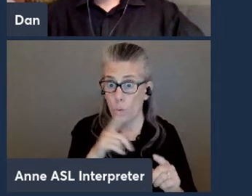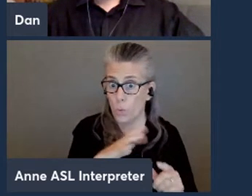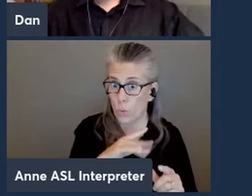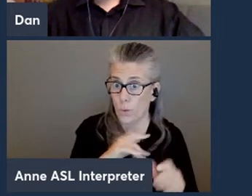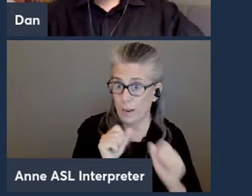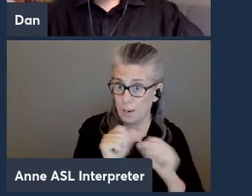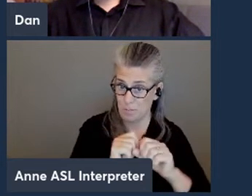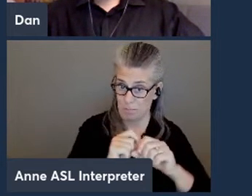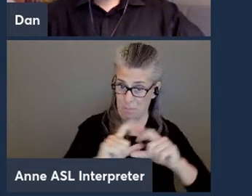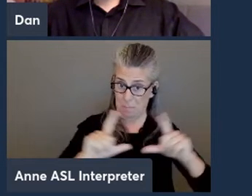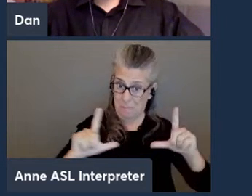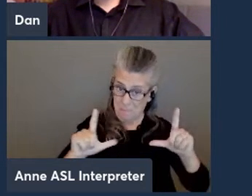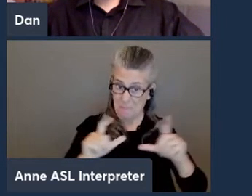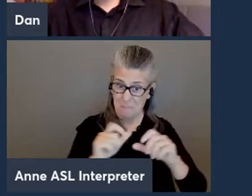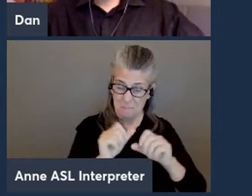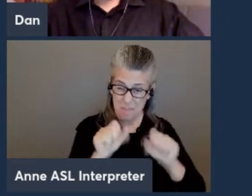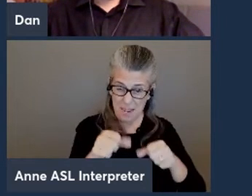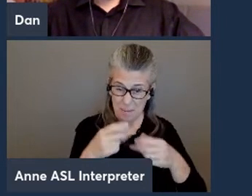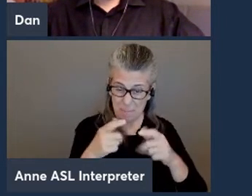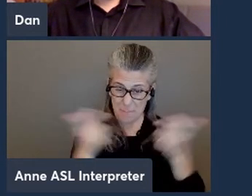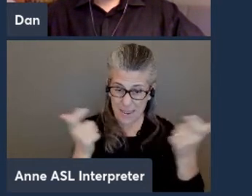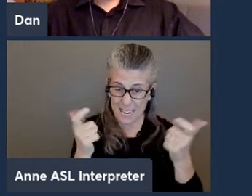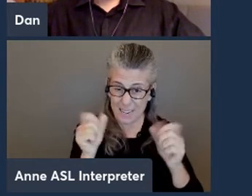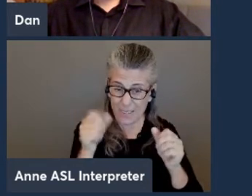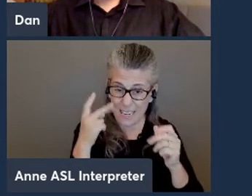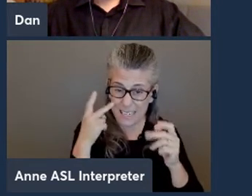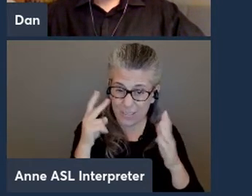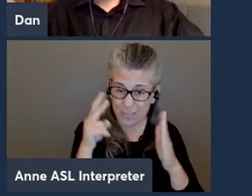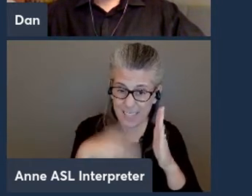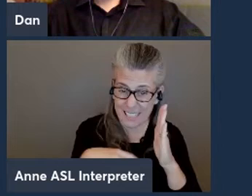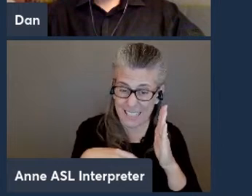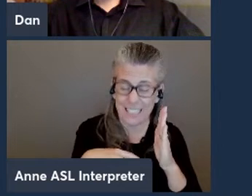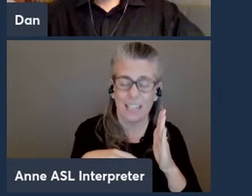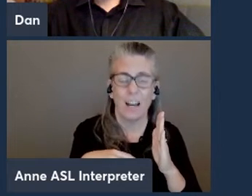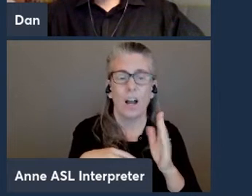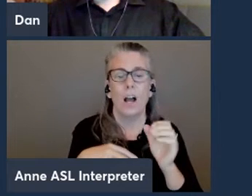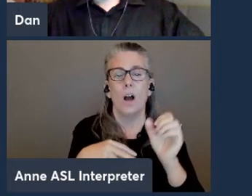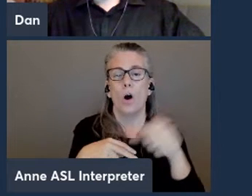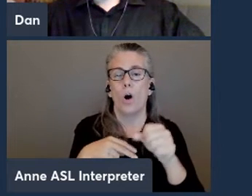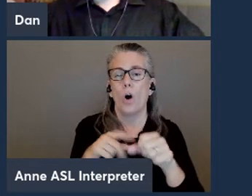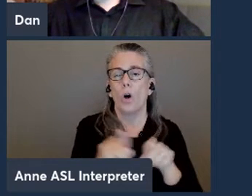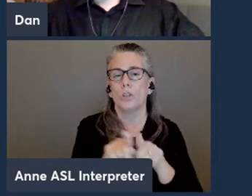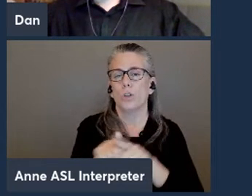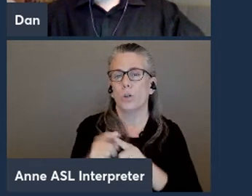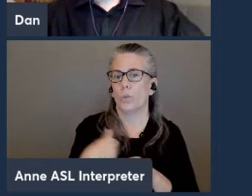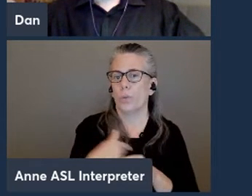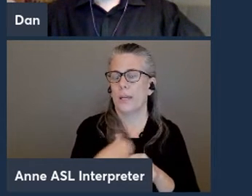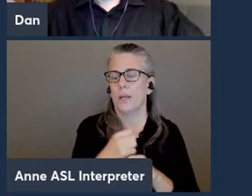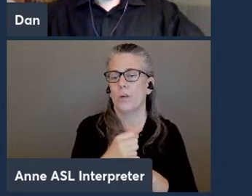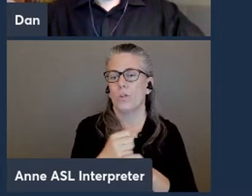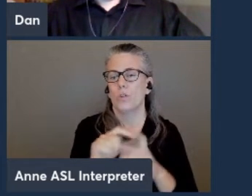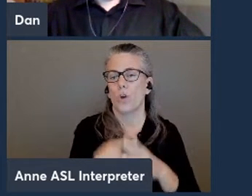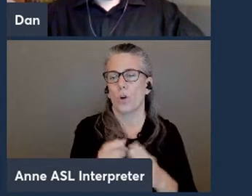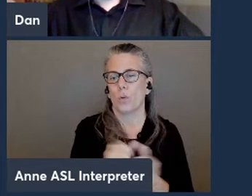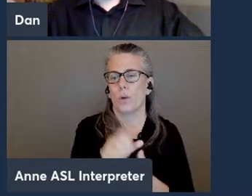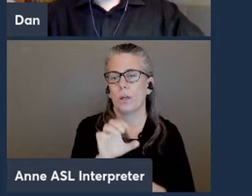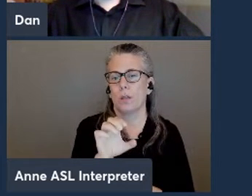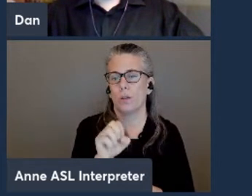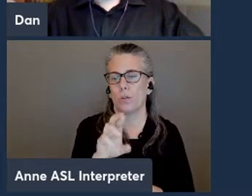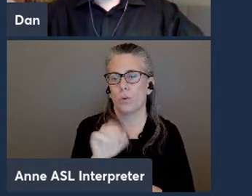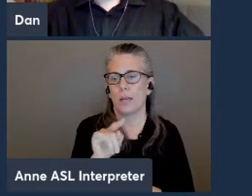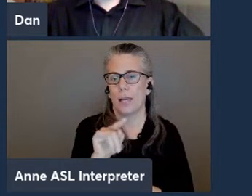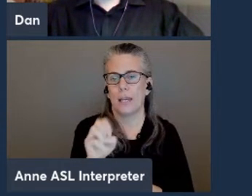bigger? And when we start with app create app monitor, so they know how they can get the JavaScript